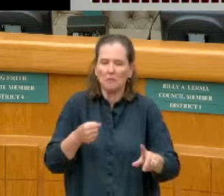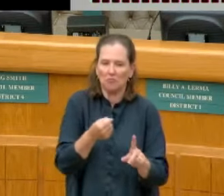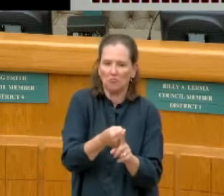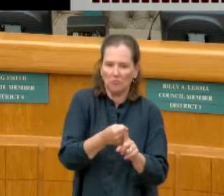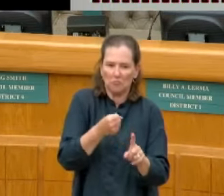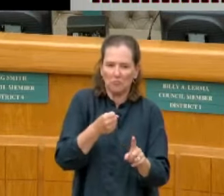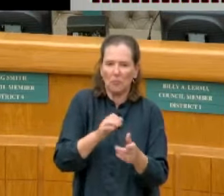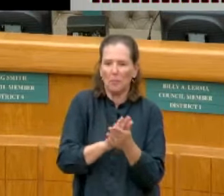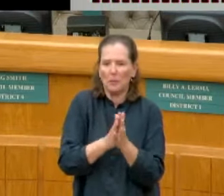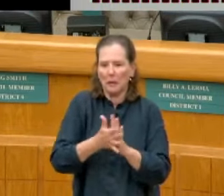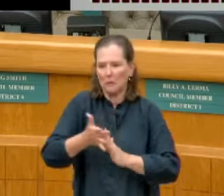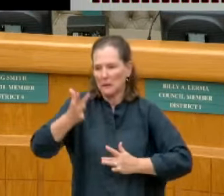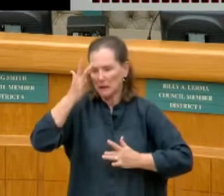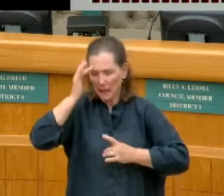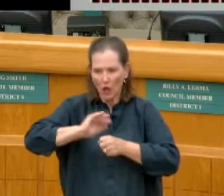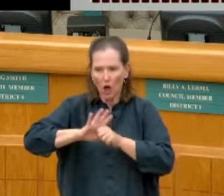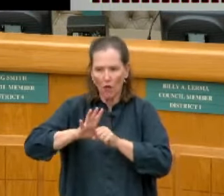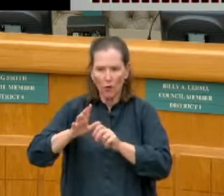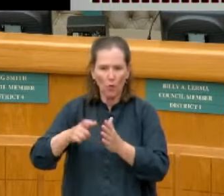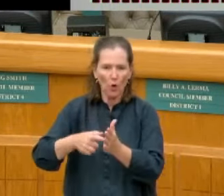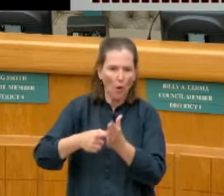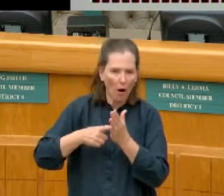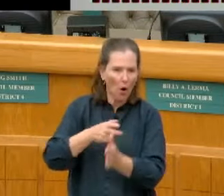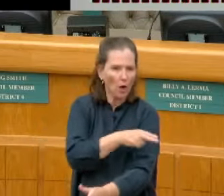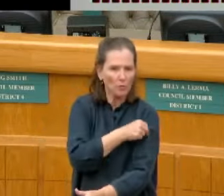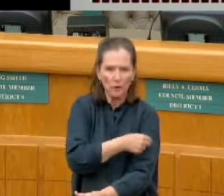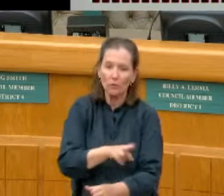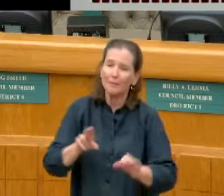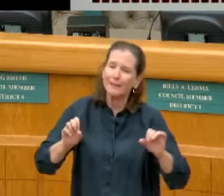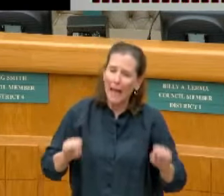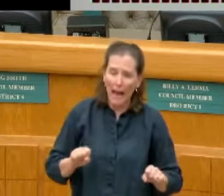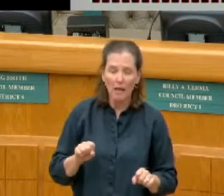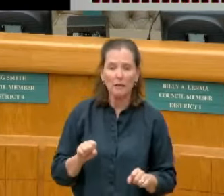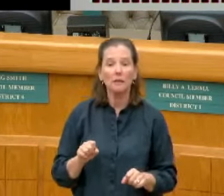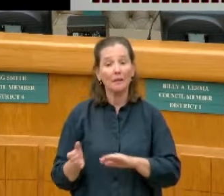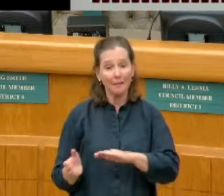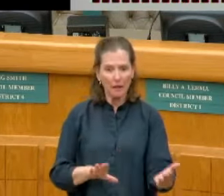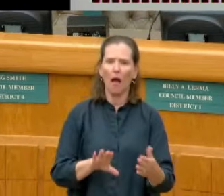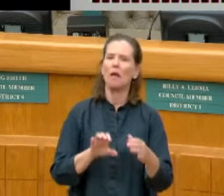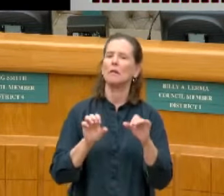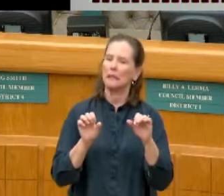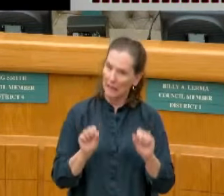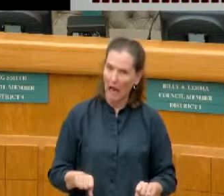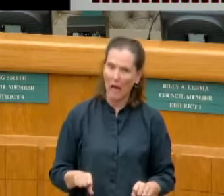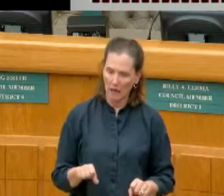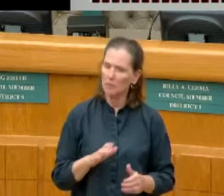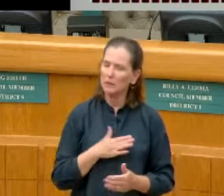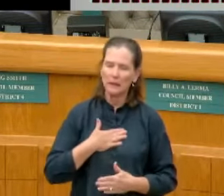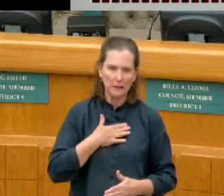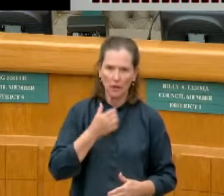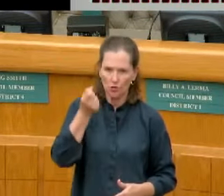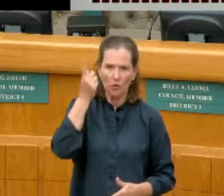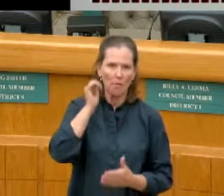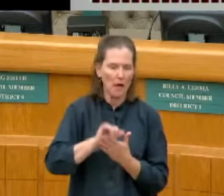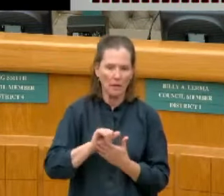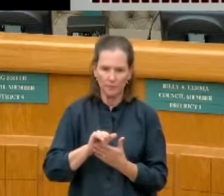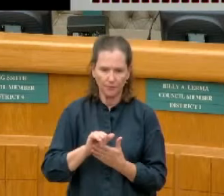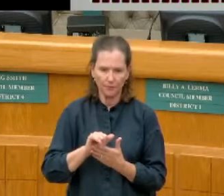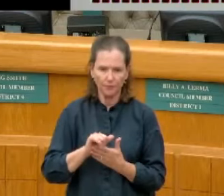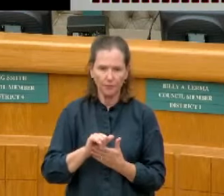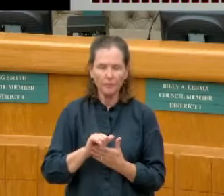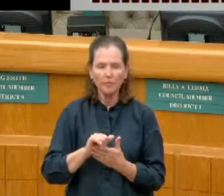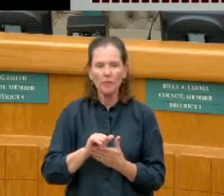requiring hospitalizations and that they can die. The CDC and the American College of OBGYNs, after considering the